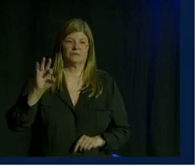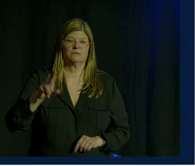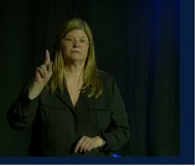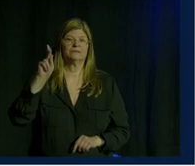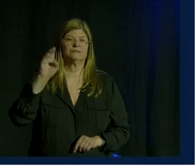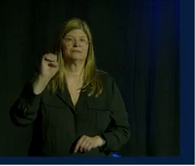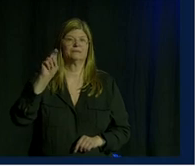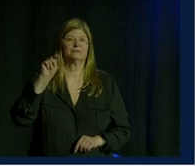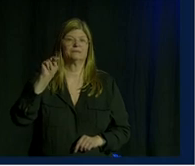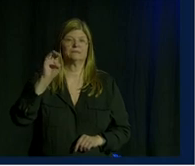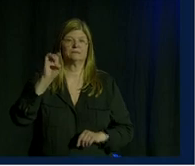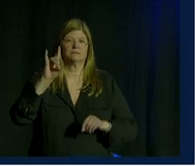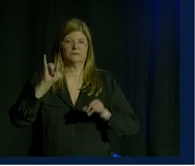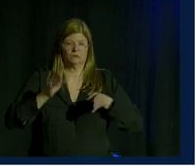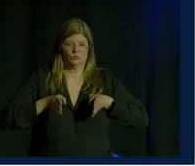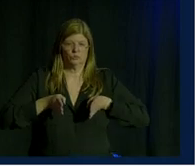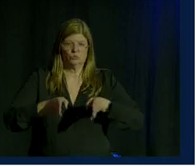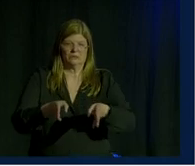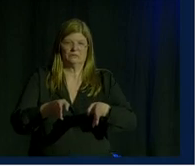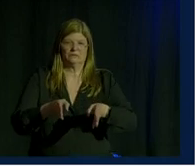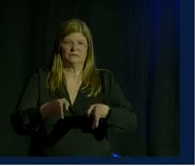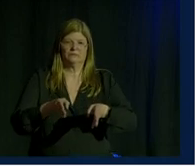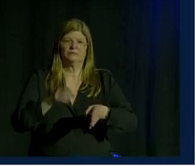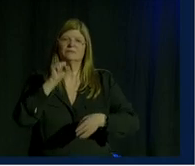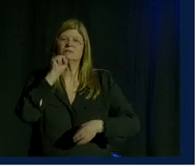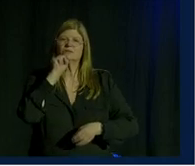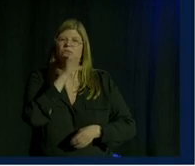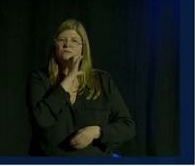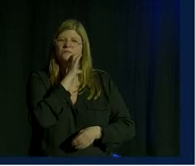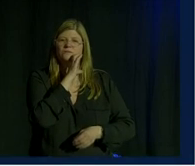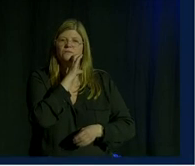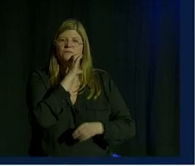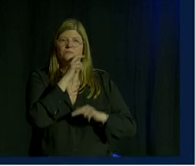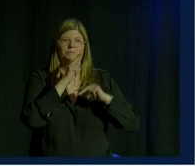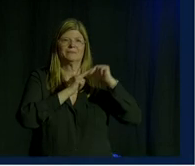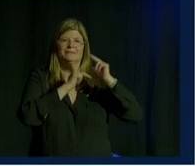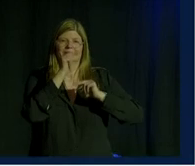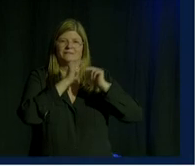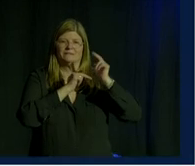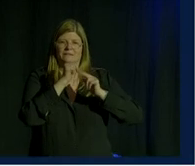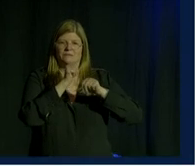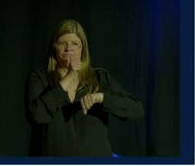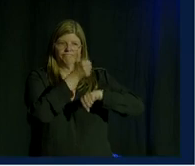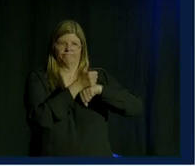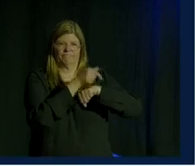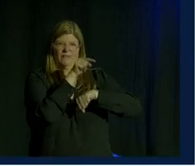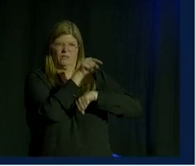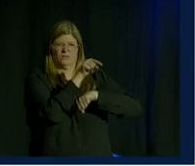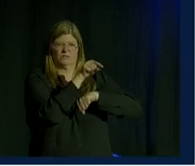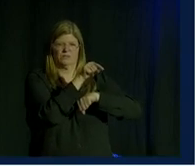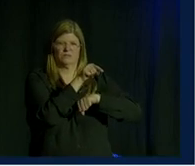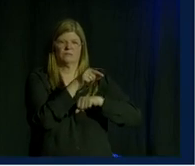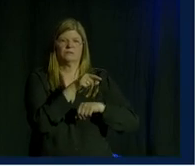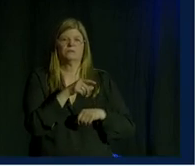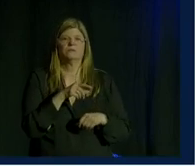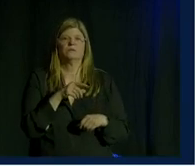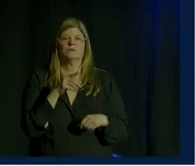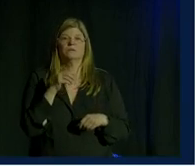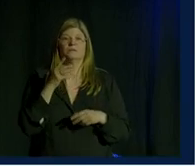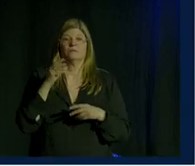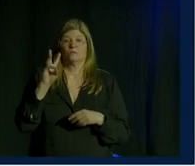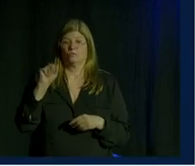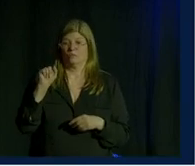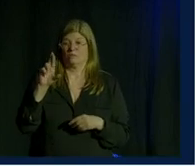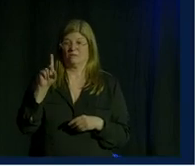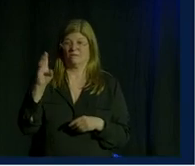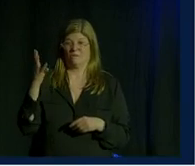with 38 units covering over 10,000 square feet. Lastly, we have Ward 4, the Walter Reed